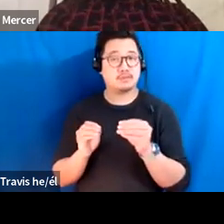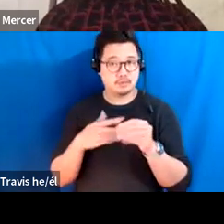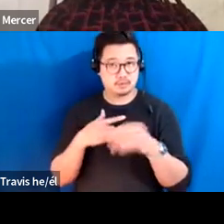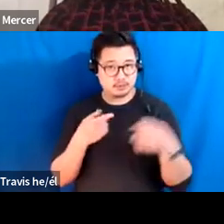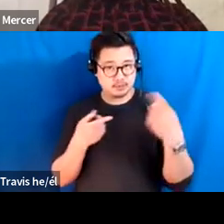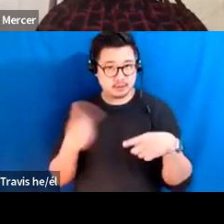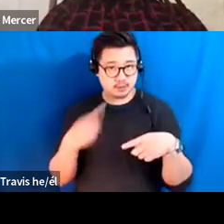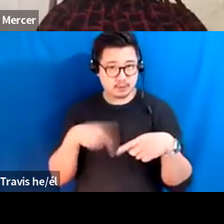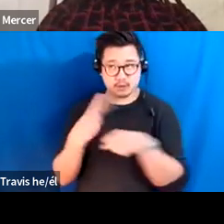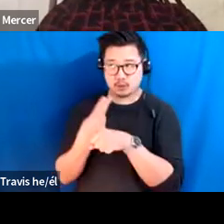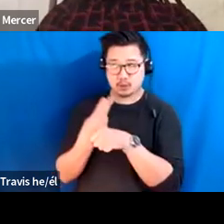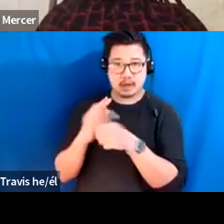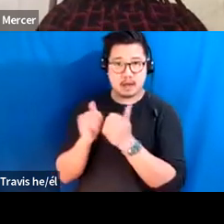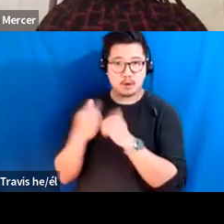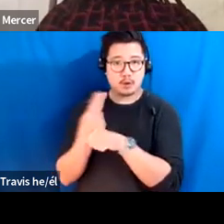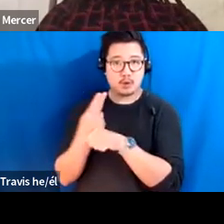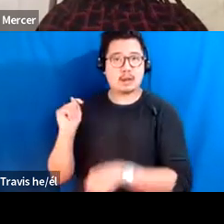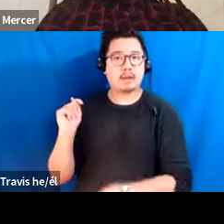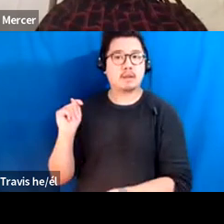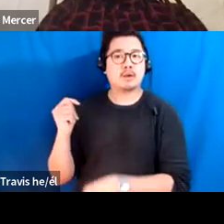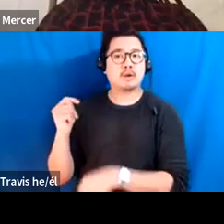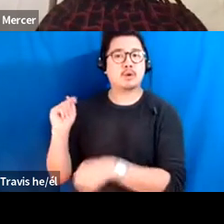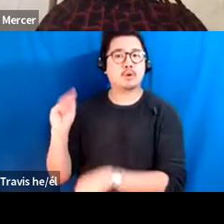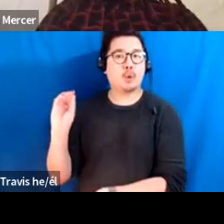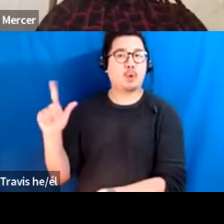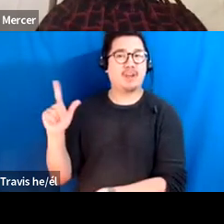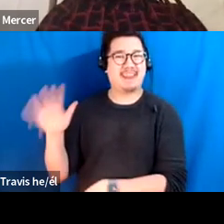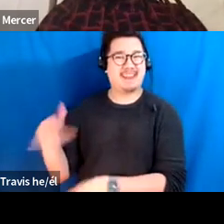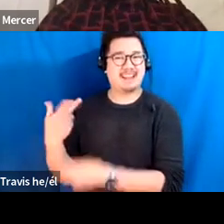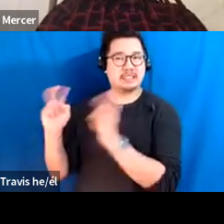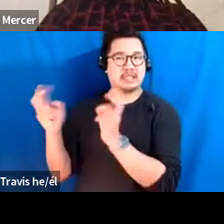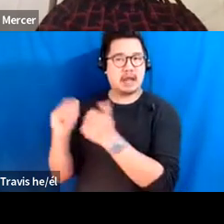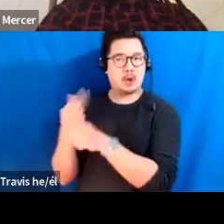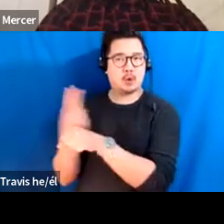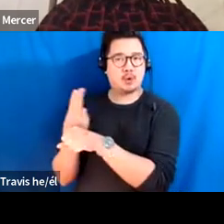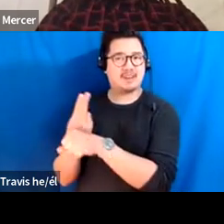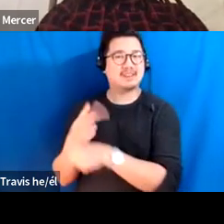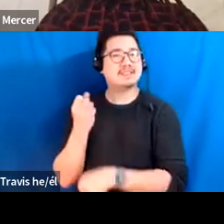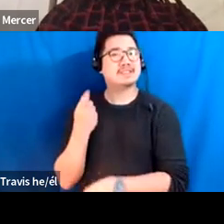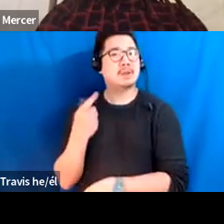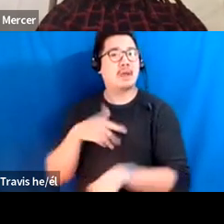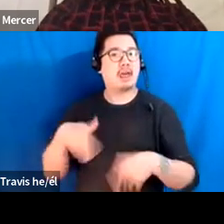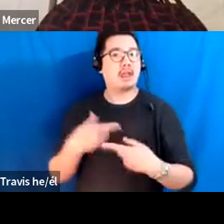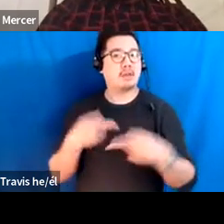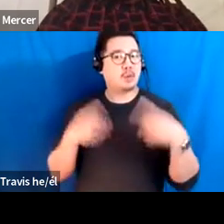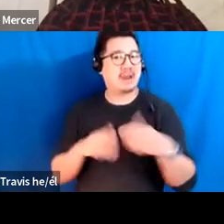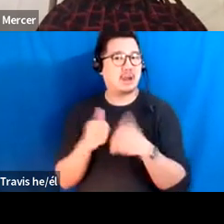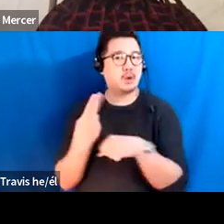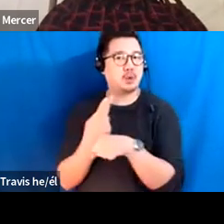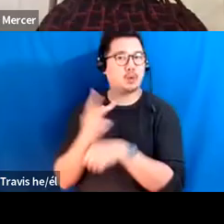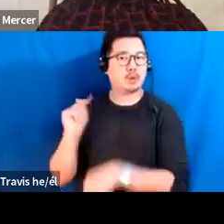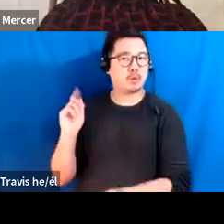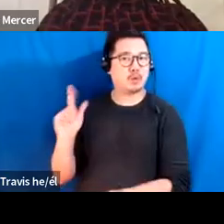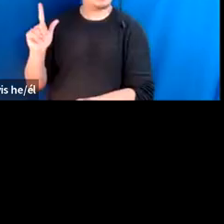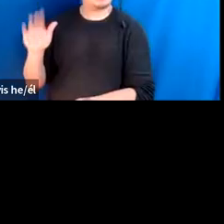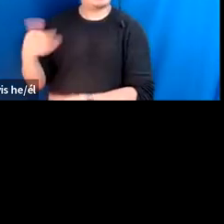we're to use that tool i think that was the issue not so much we didn't use it but we didn't have an agreement on how to use it and so that is the